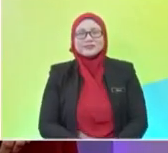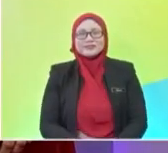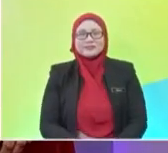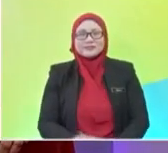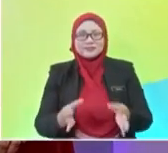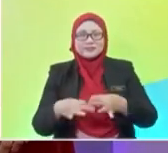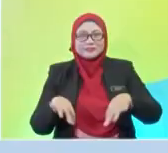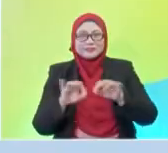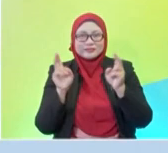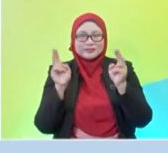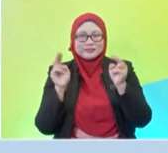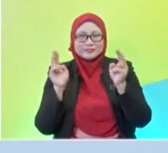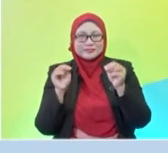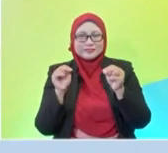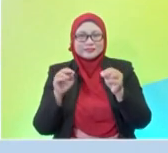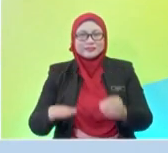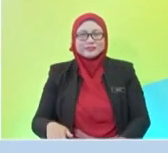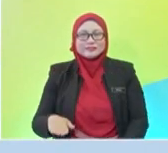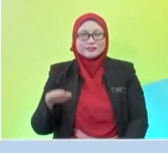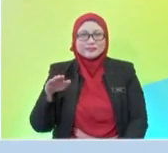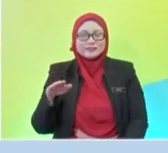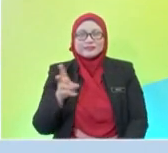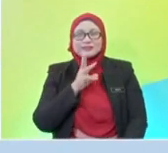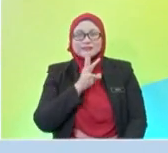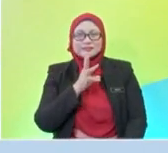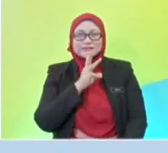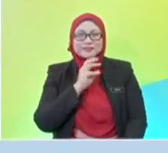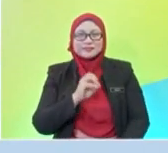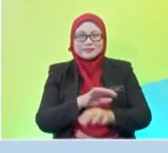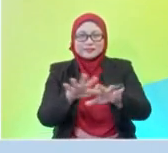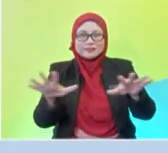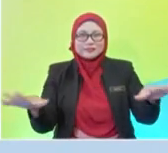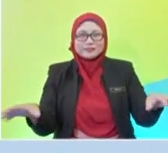Story's title is Flood. Water, water everywhere.